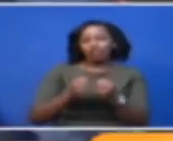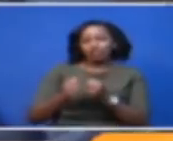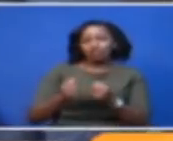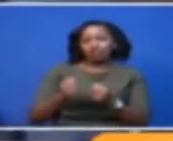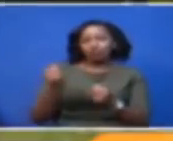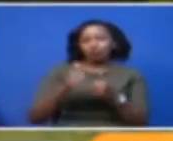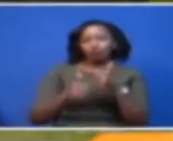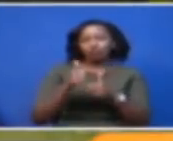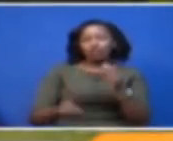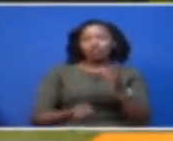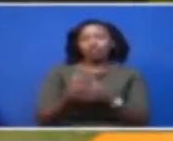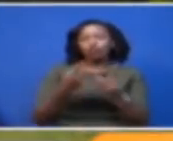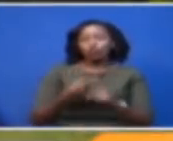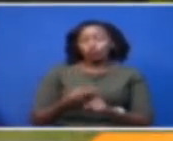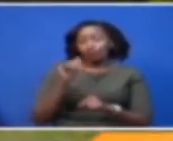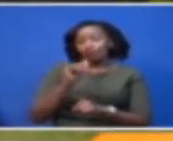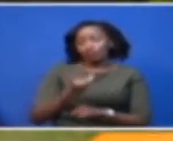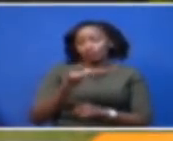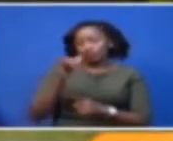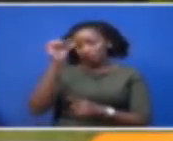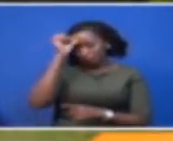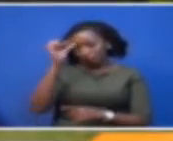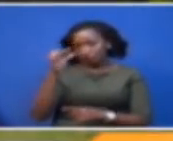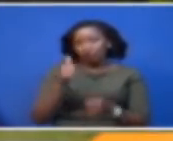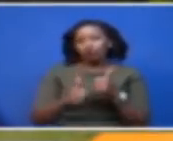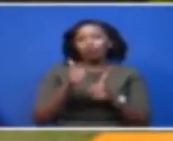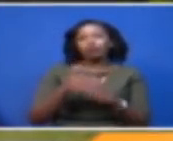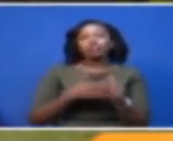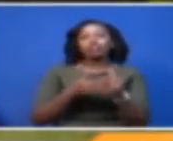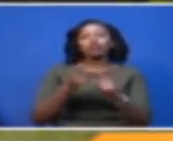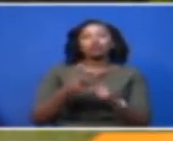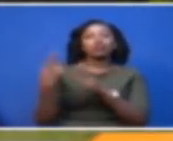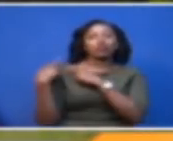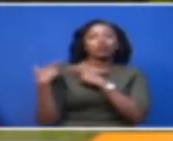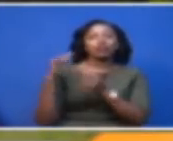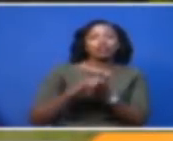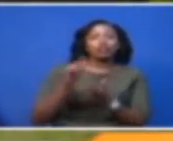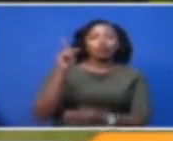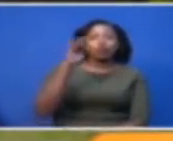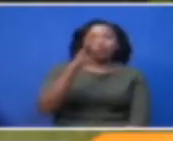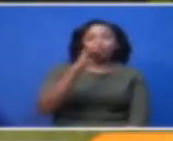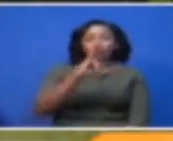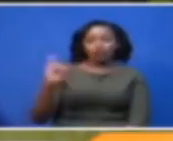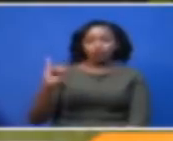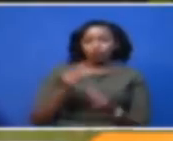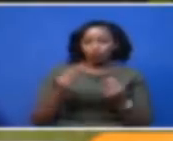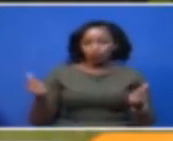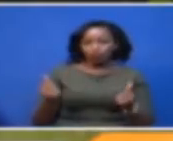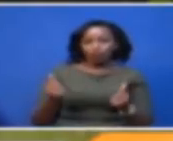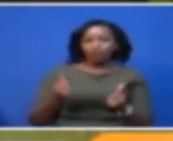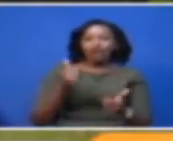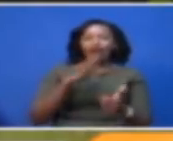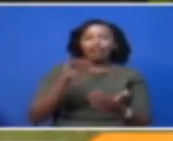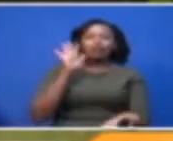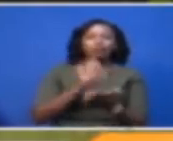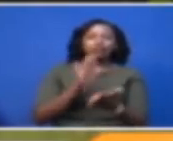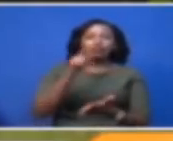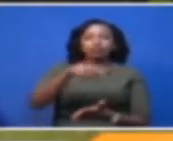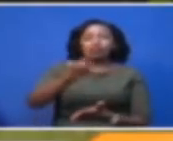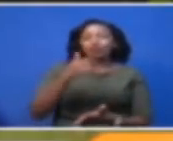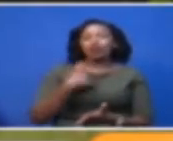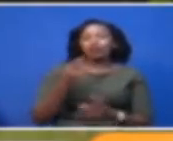government. But we must pay tribute to the role Kofi Annan played, the pressure he took from all of us,